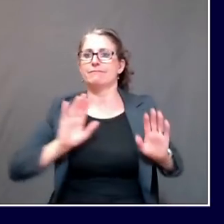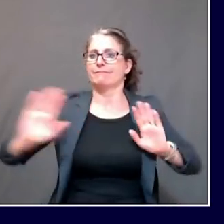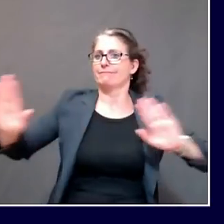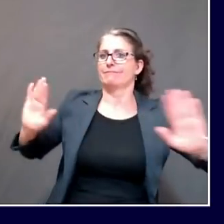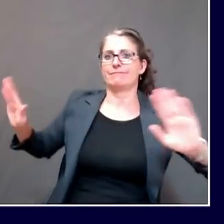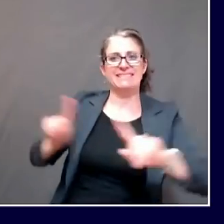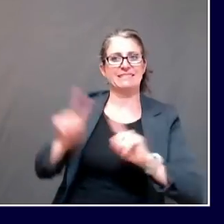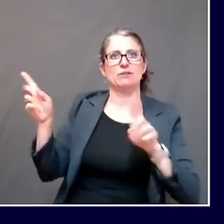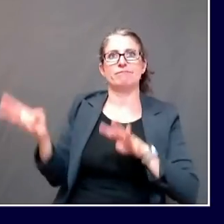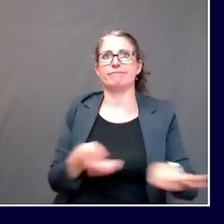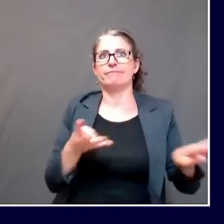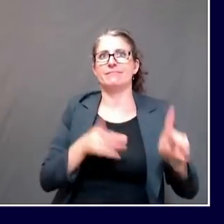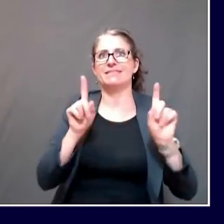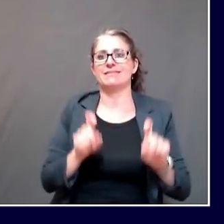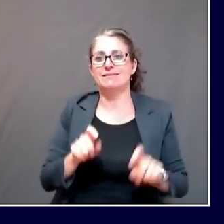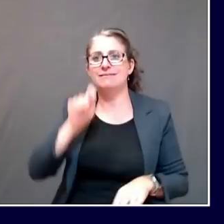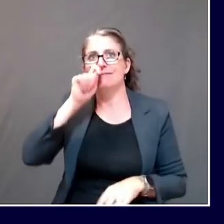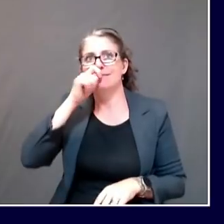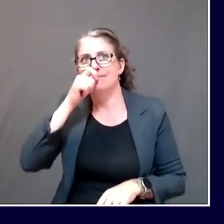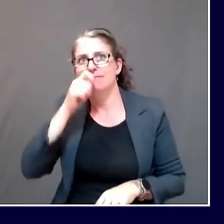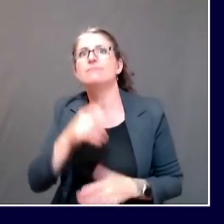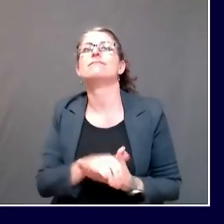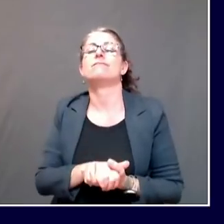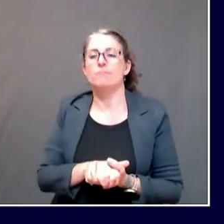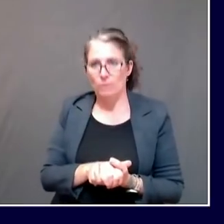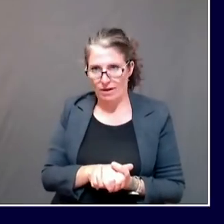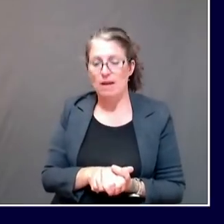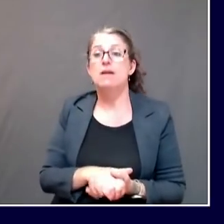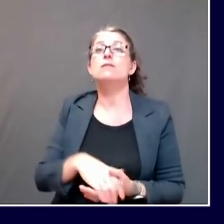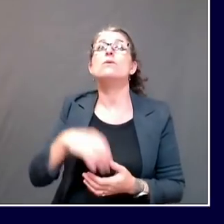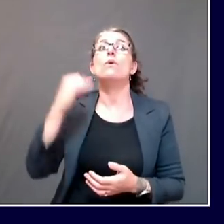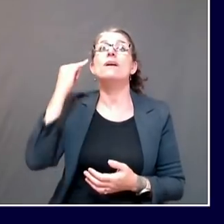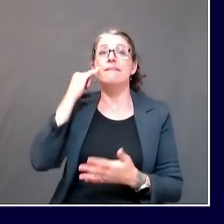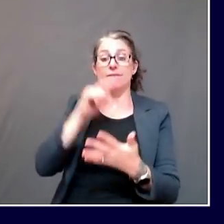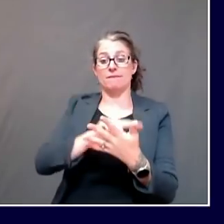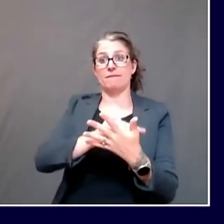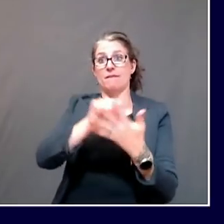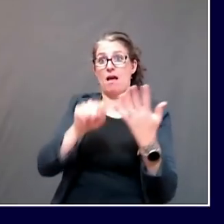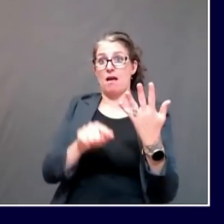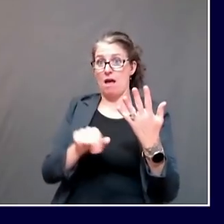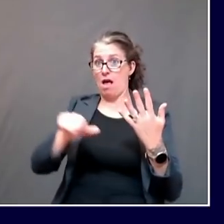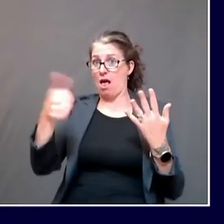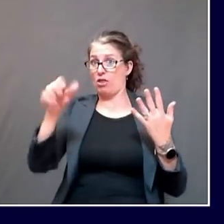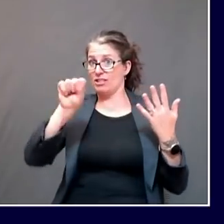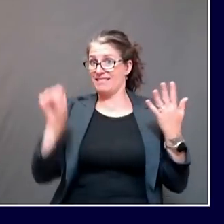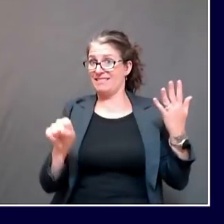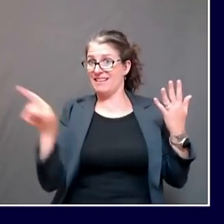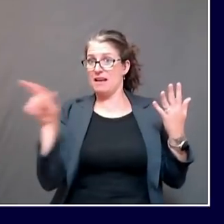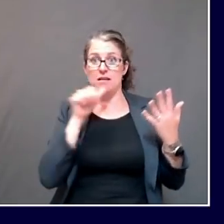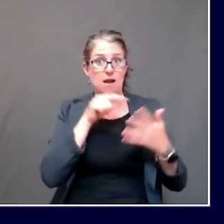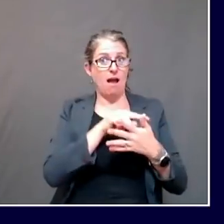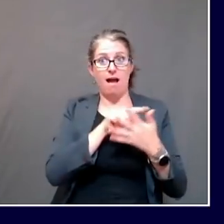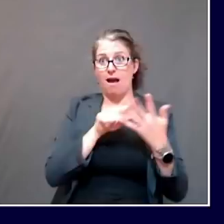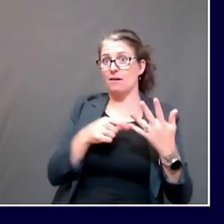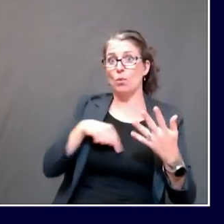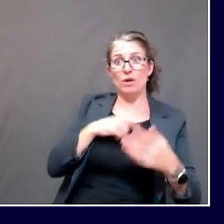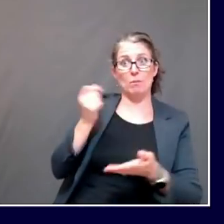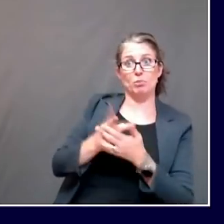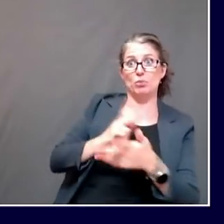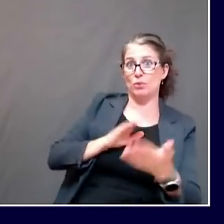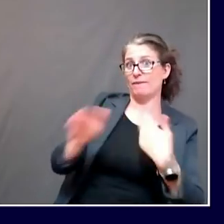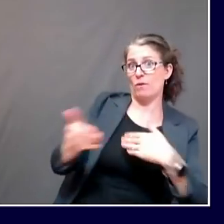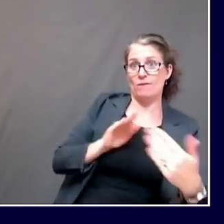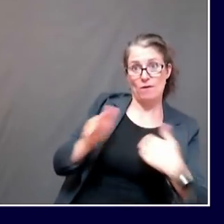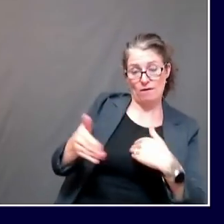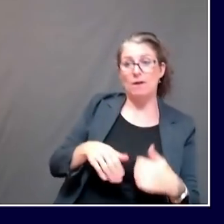exempted from the receive a negative test or a 14-day quarantine, even if that individual is going to one of